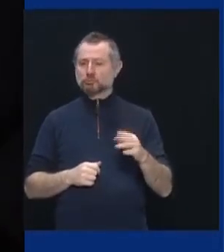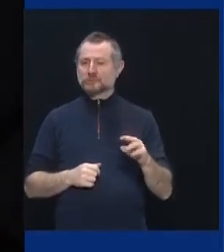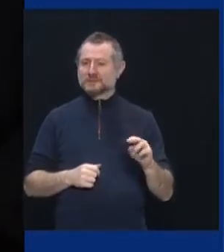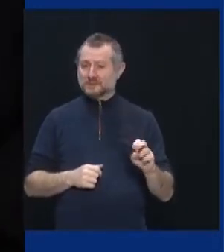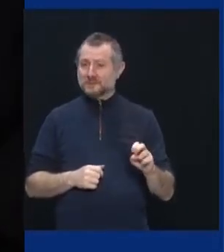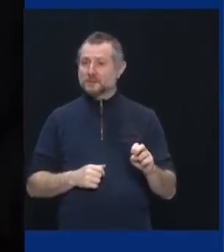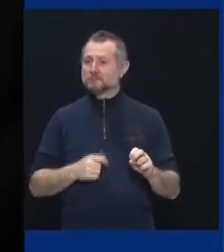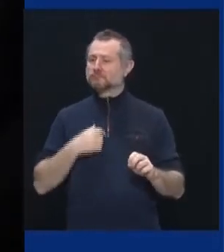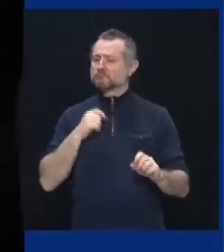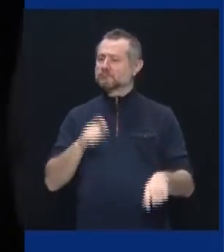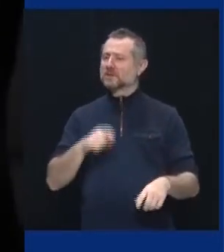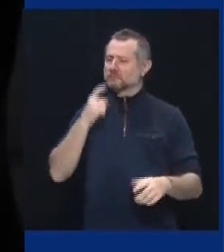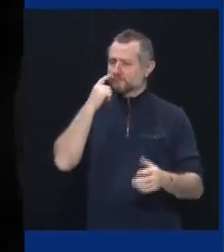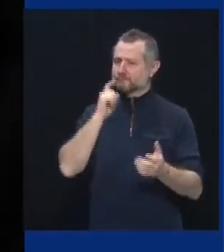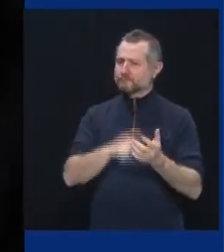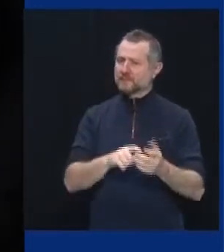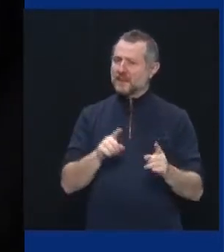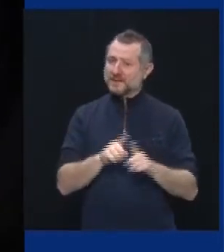my pastor,